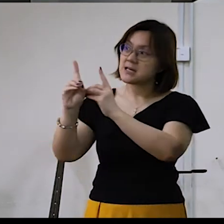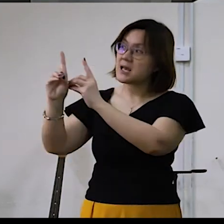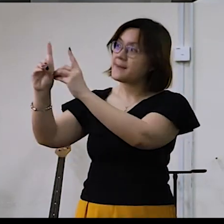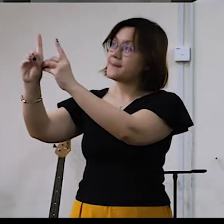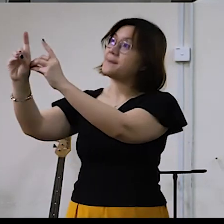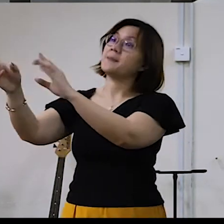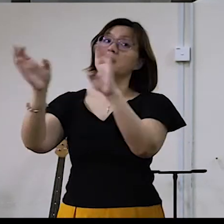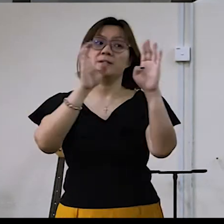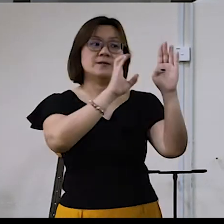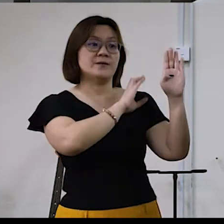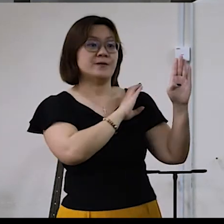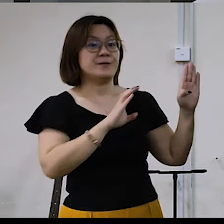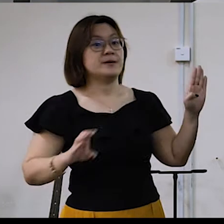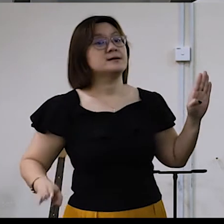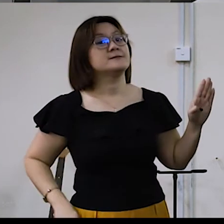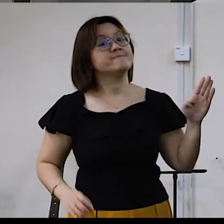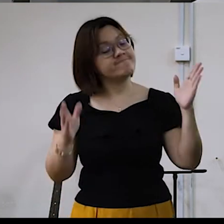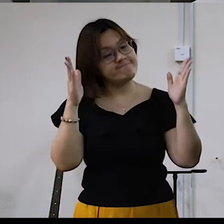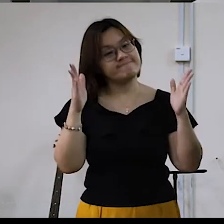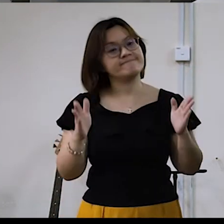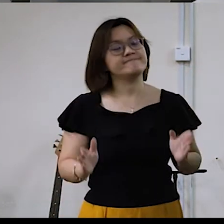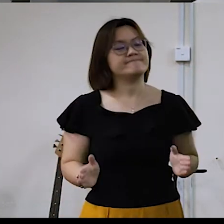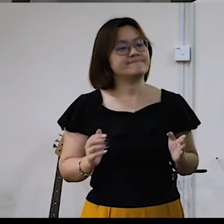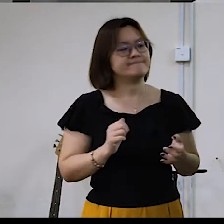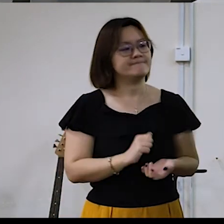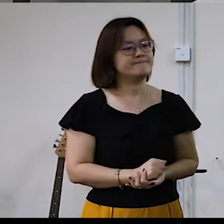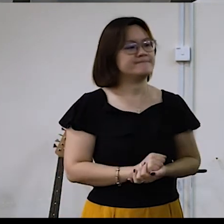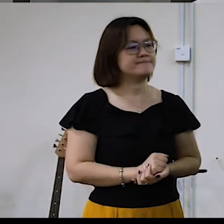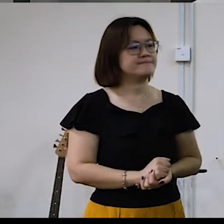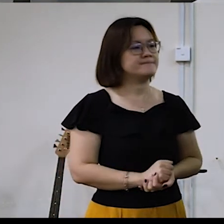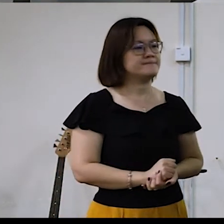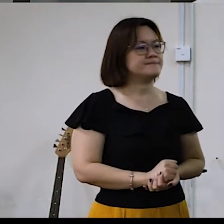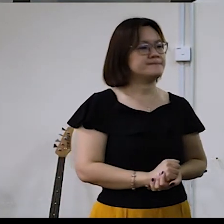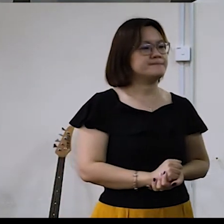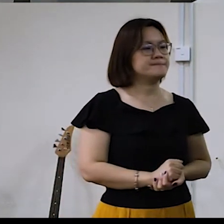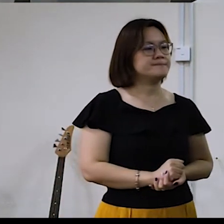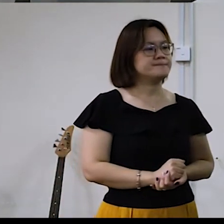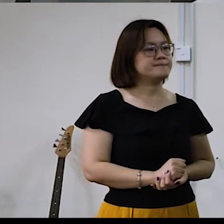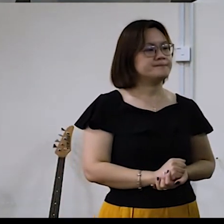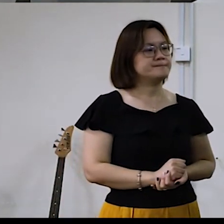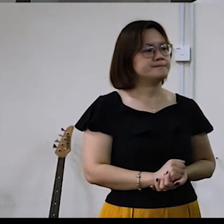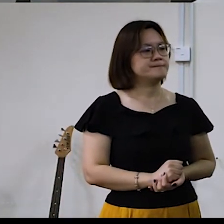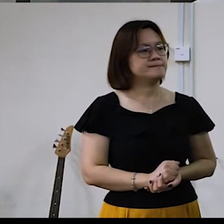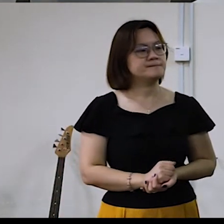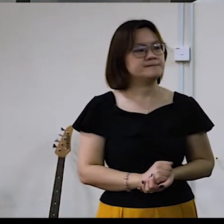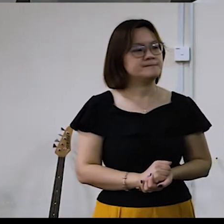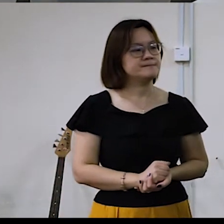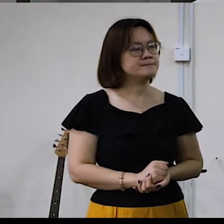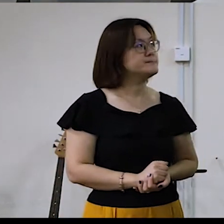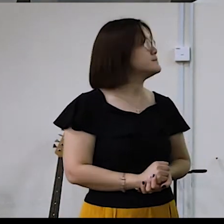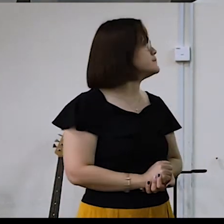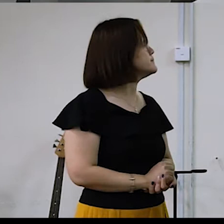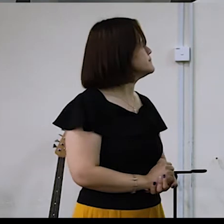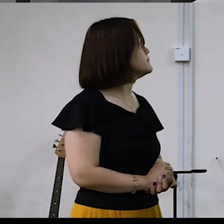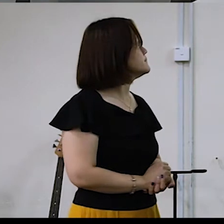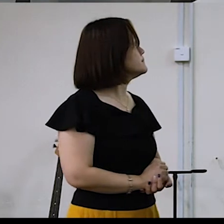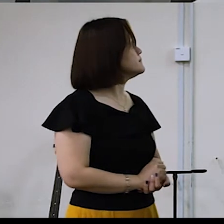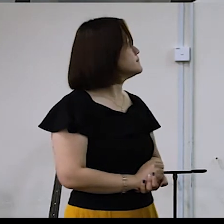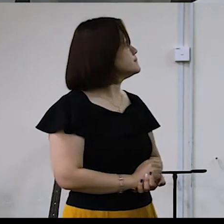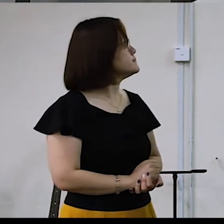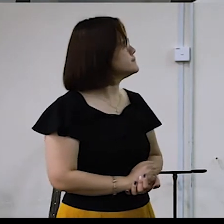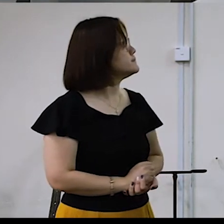believer. Of all that Jesus began both to do and teach until the day in which he was taken